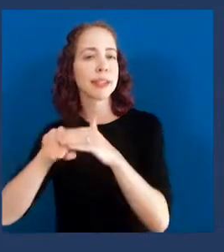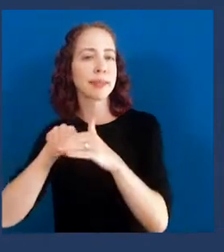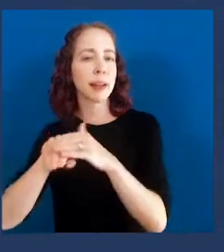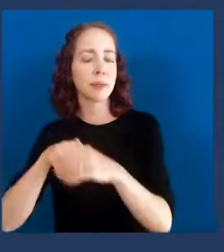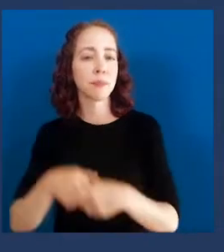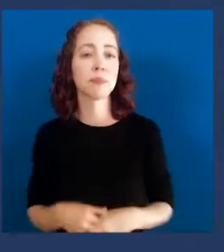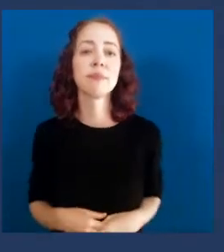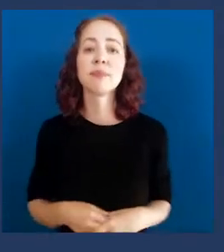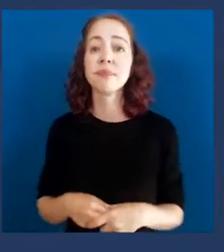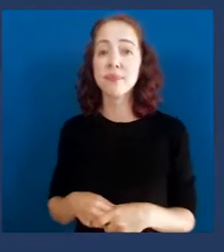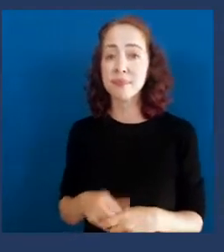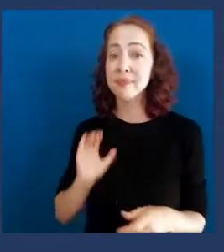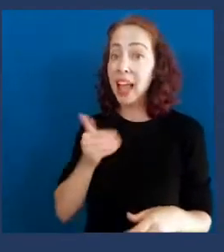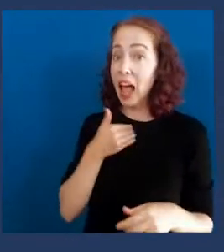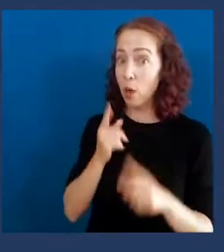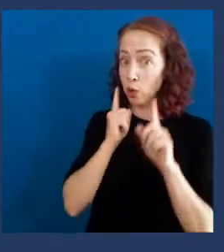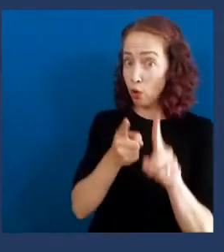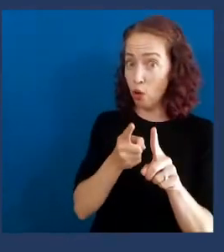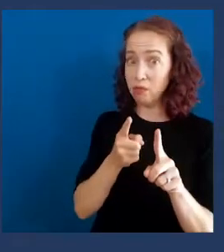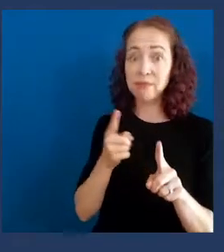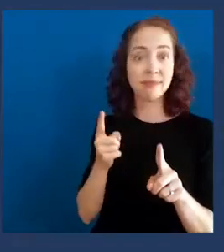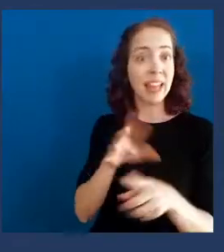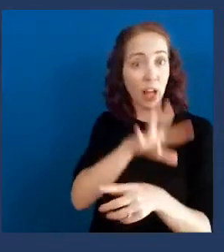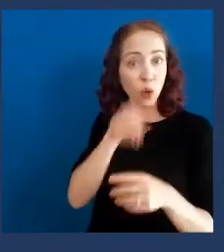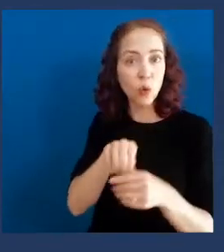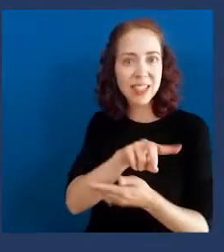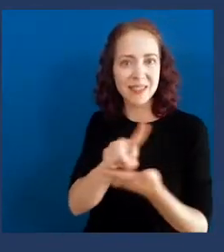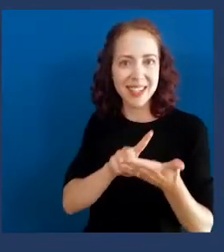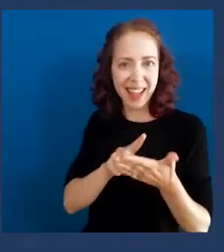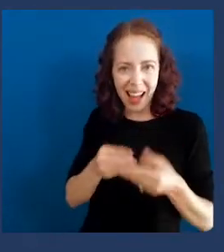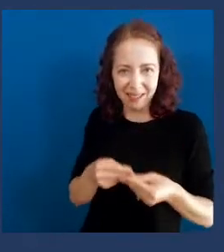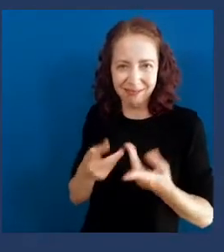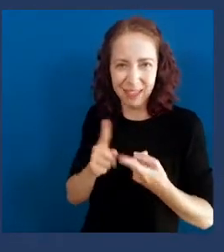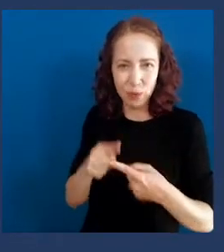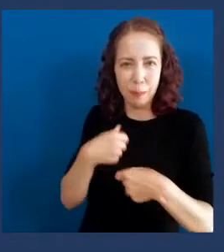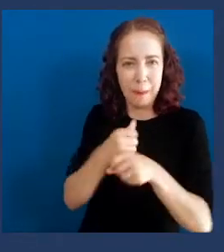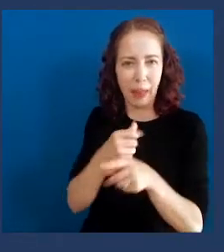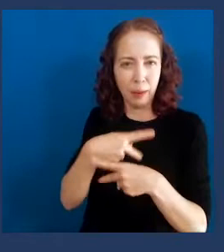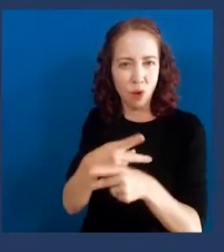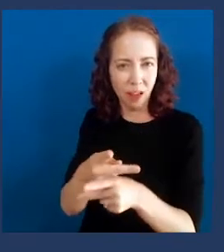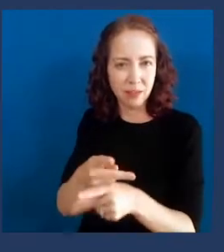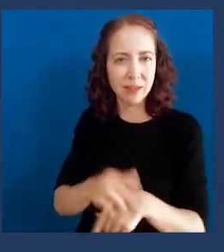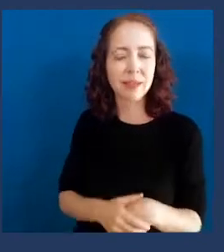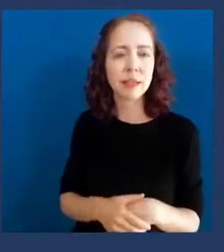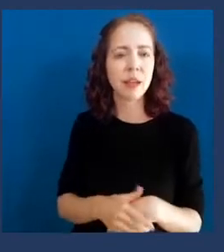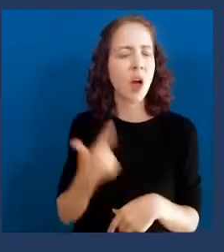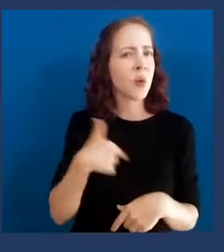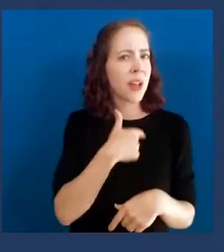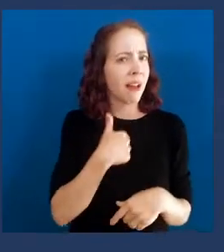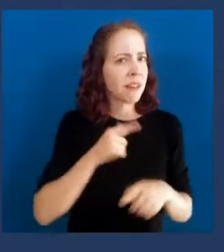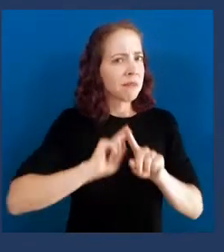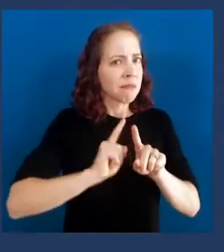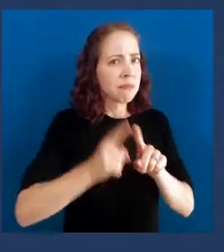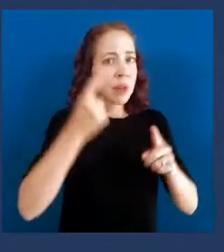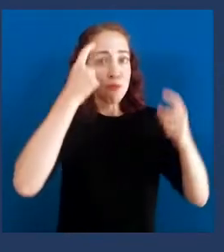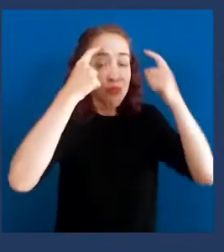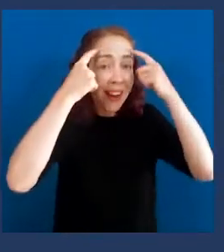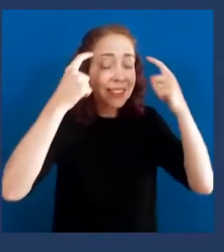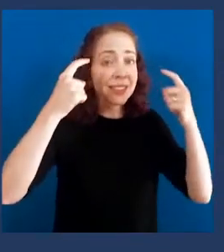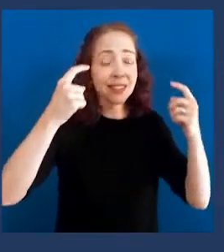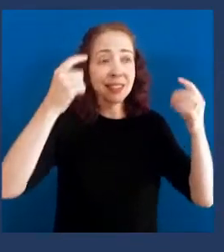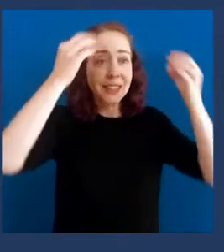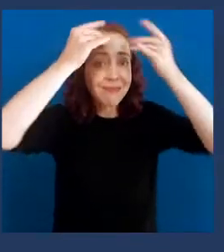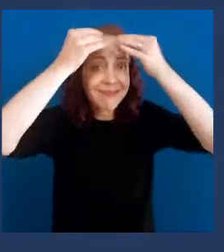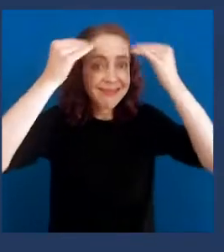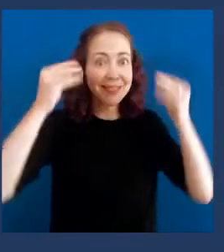Our goal is to bring inclusive design principles to the product making process. We have a ton of brains and minds all